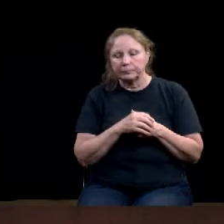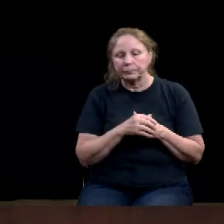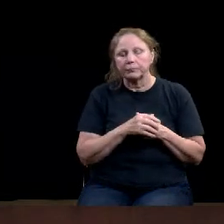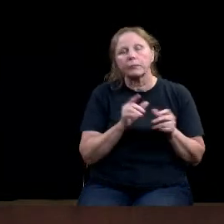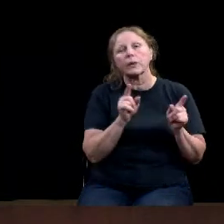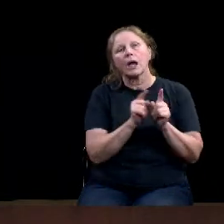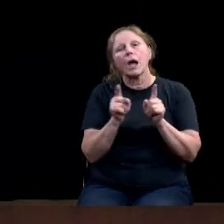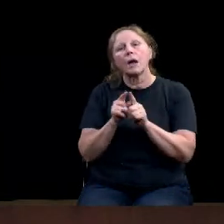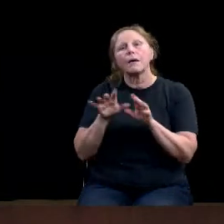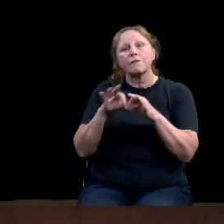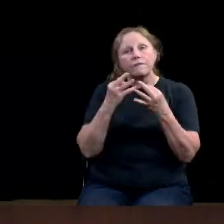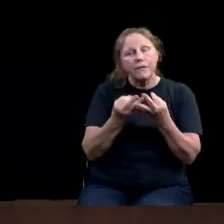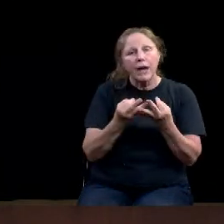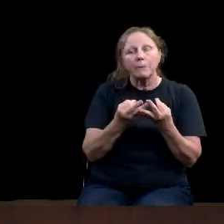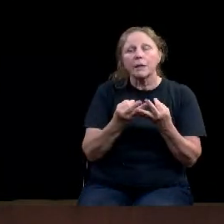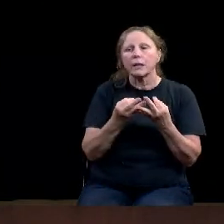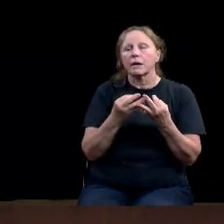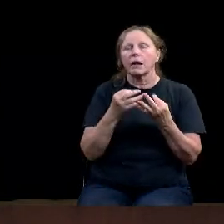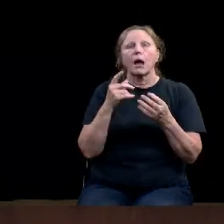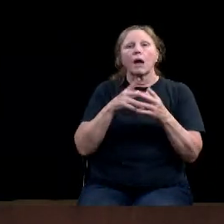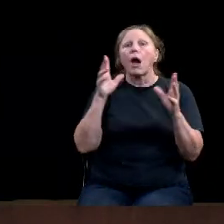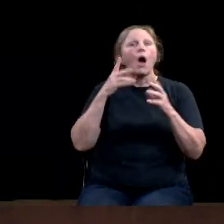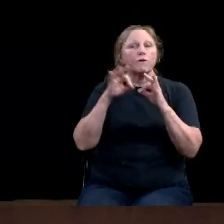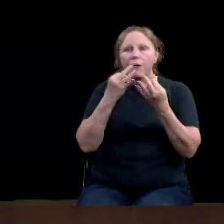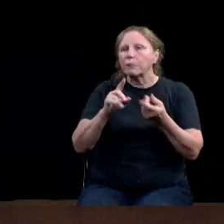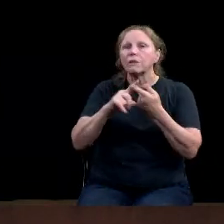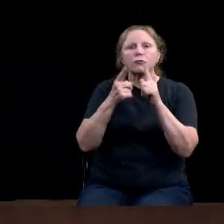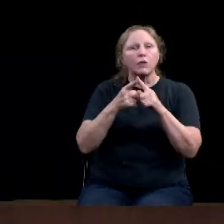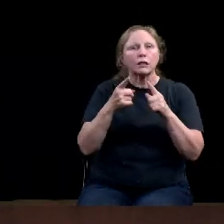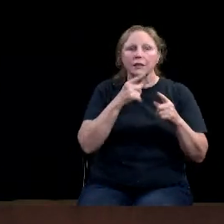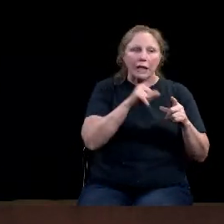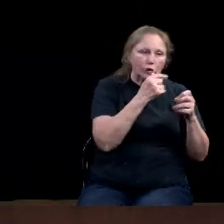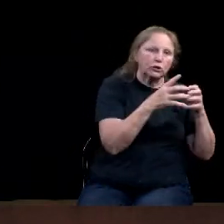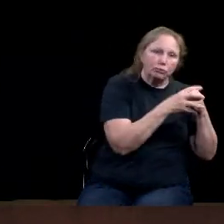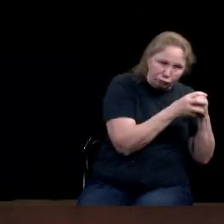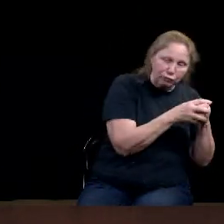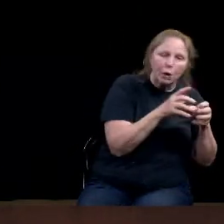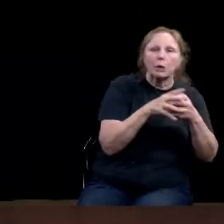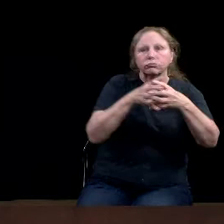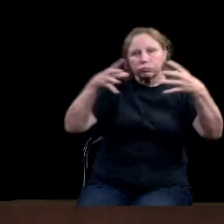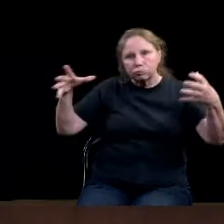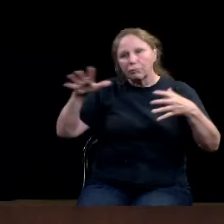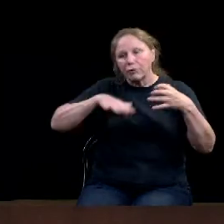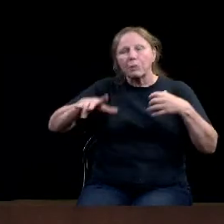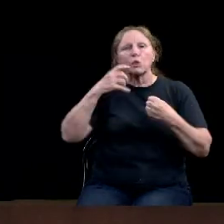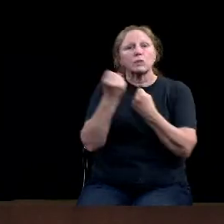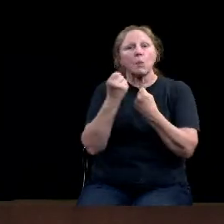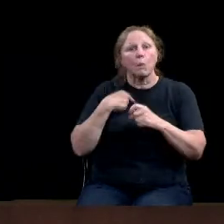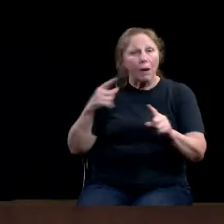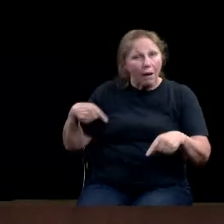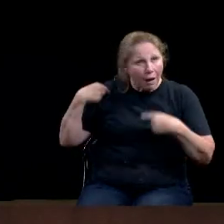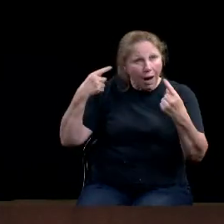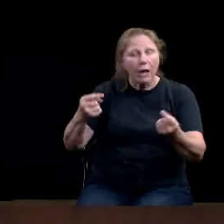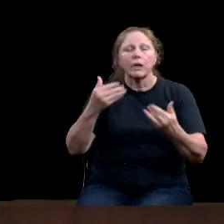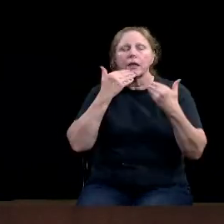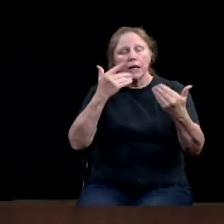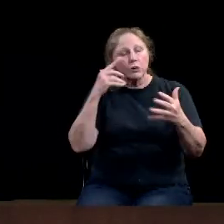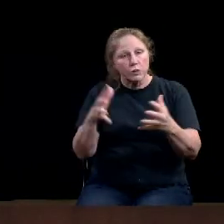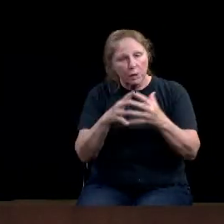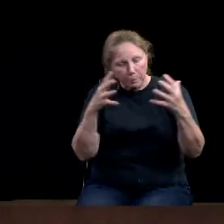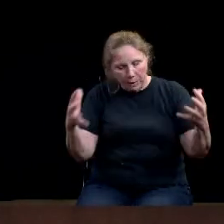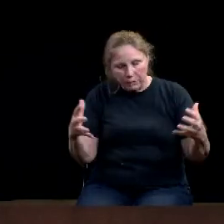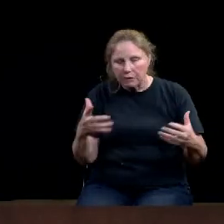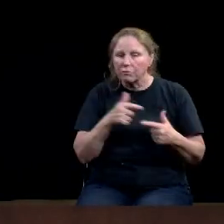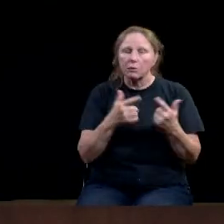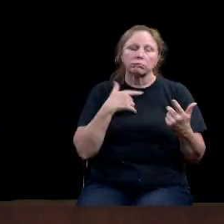and thank you so much from the bottom of my heart. And then to my fellow council members, you are truly a joy to work